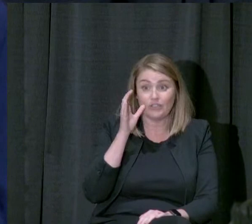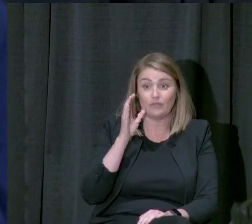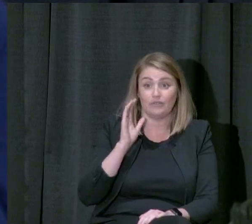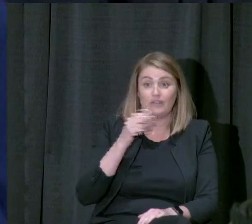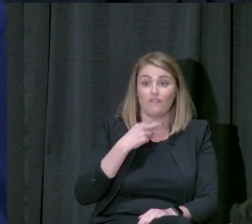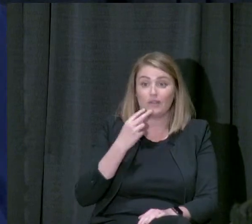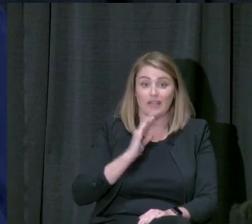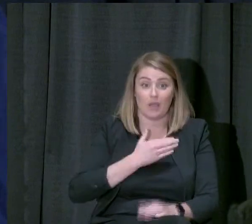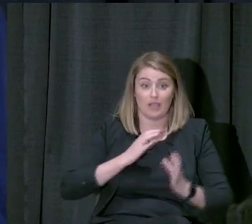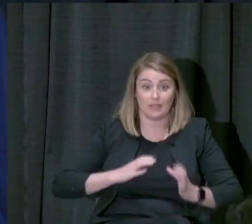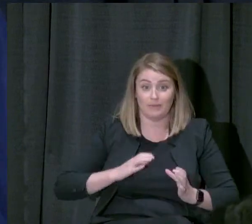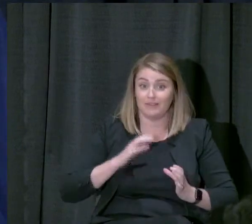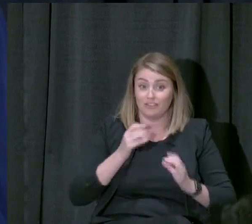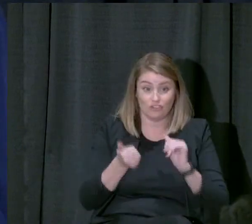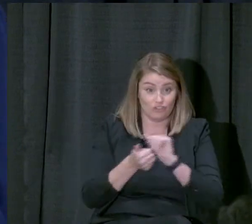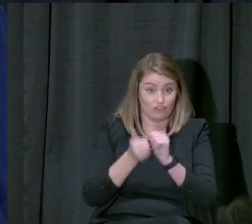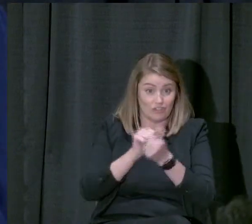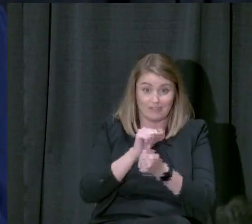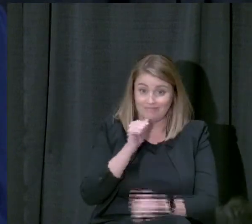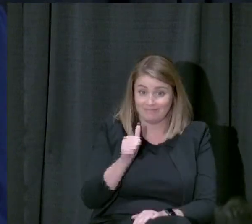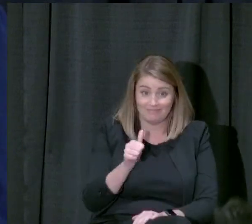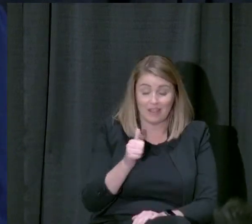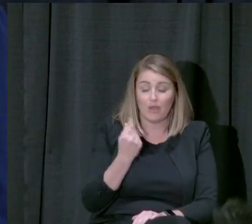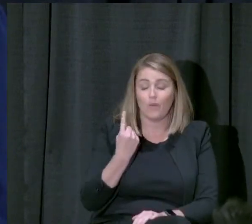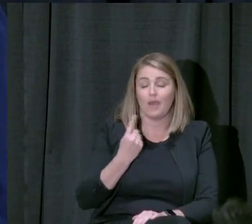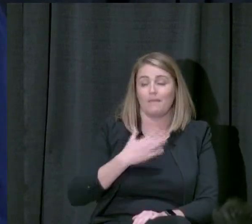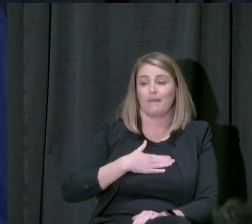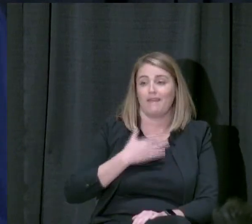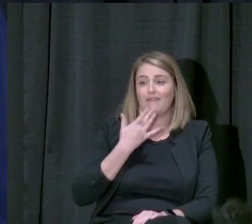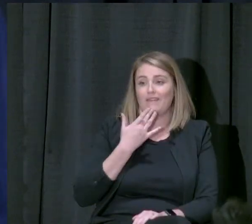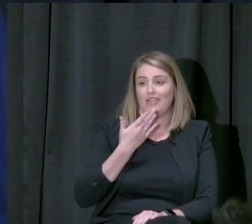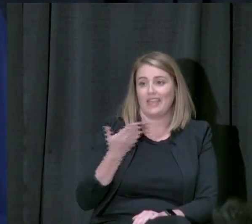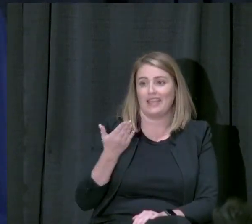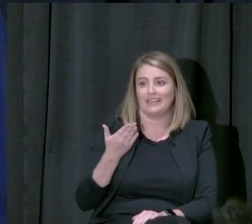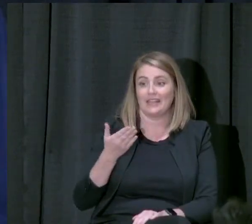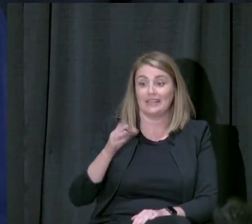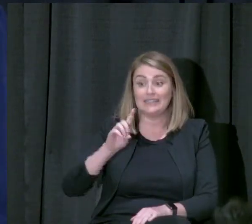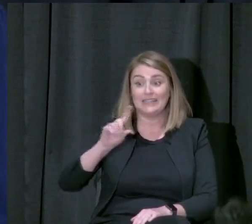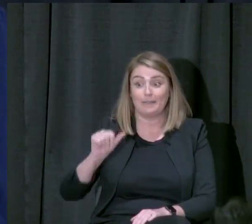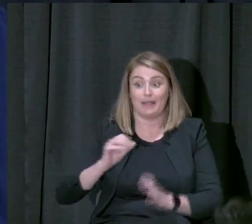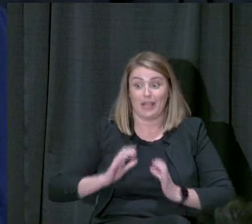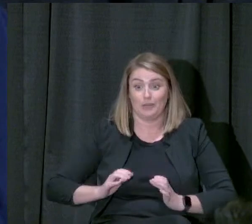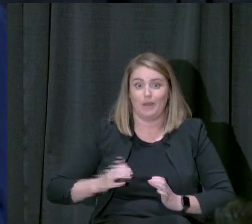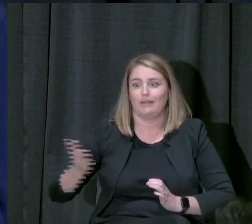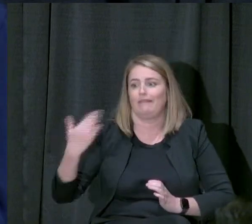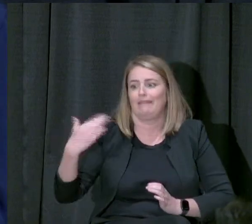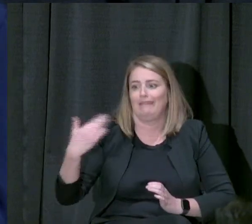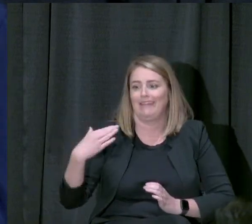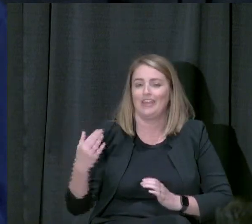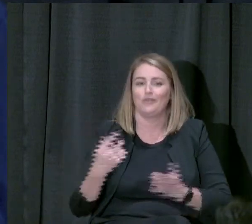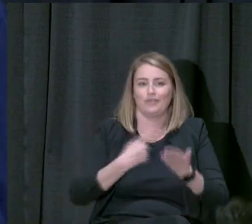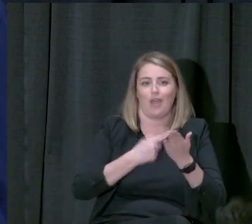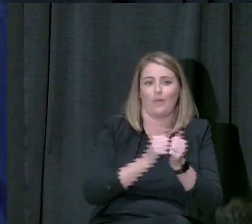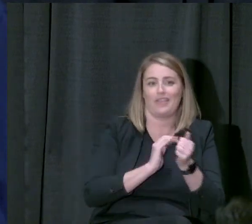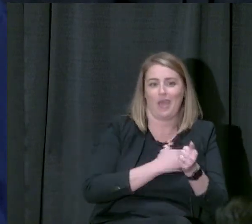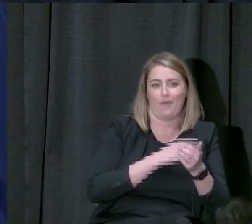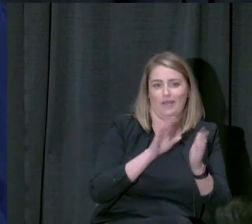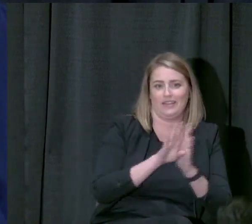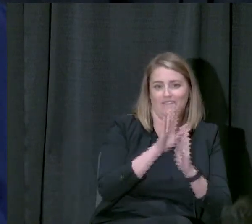One of my favorite parts of my job is bringing customers with disabilities in to talk to our developers. So